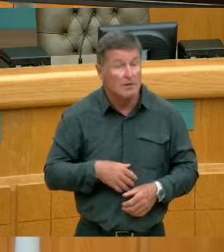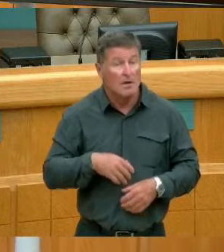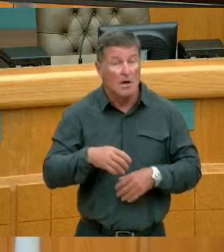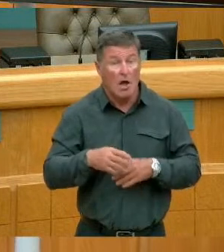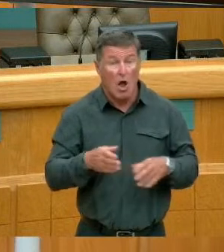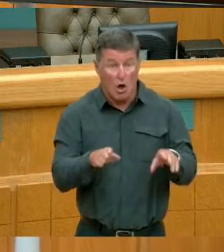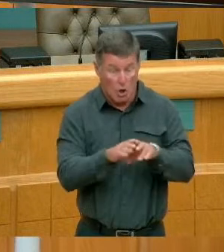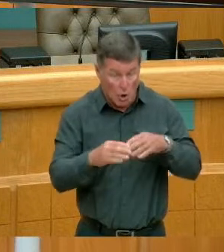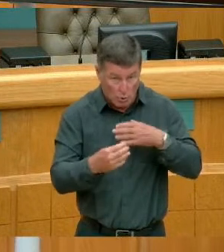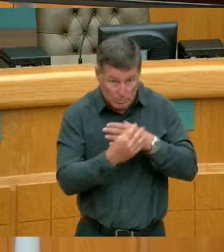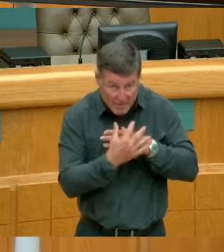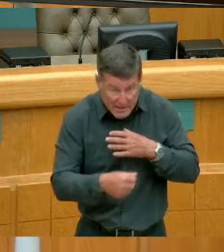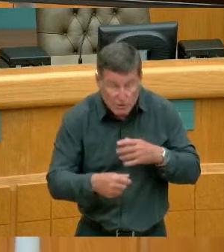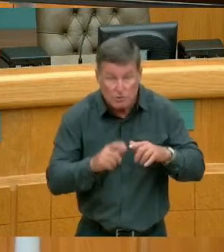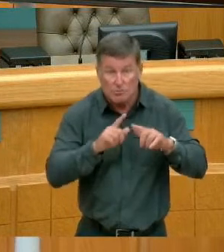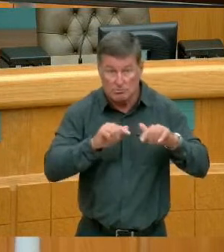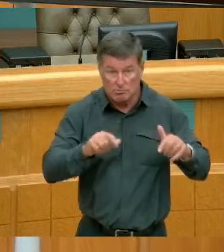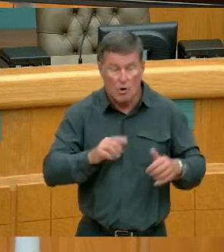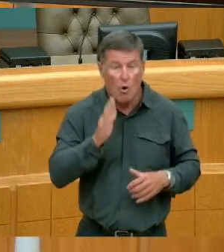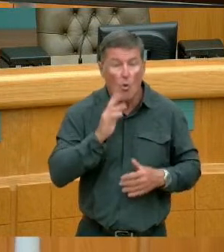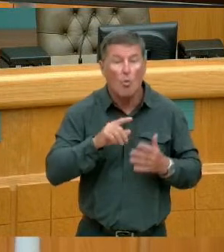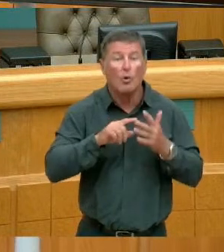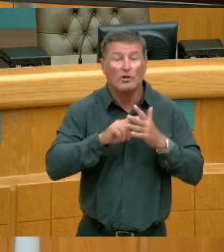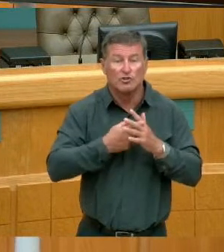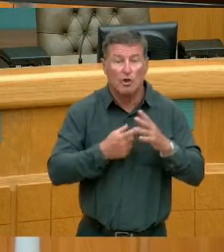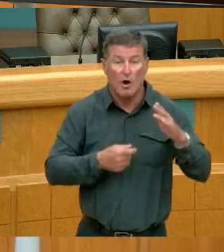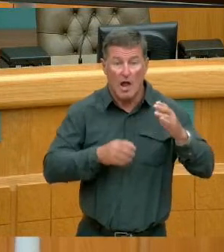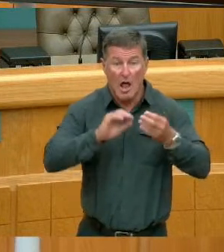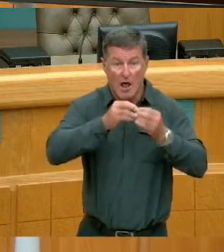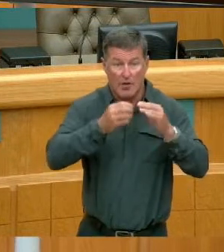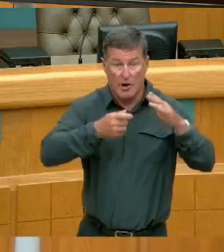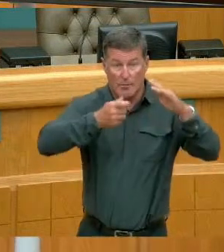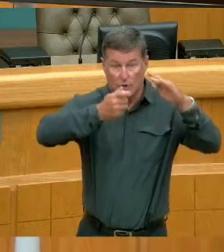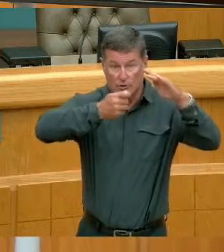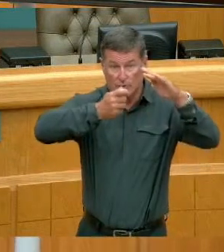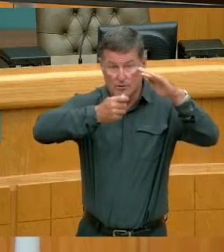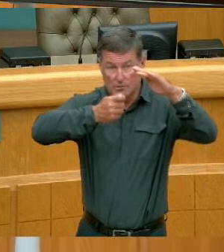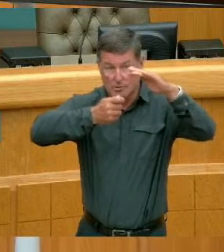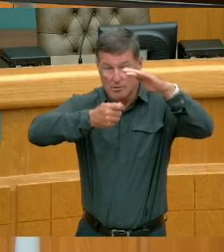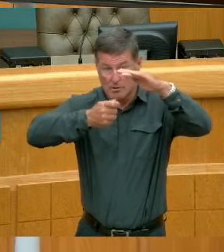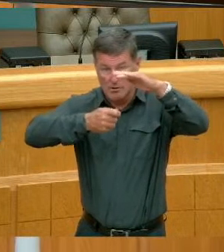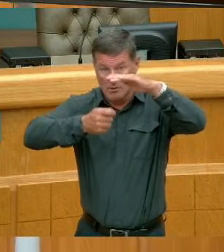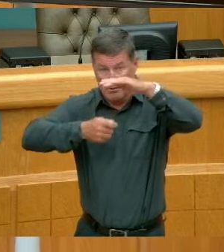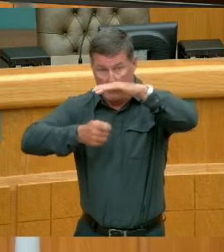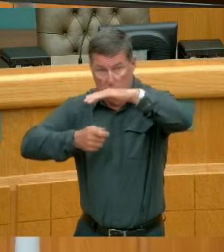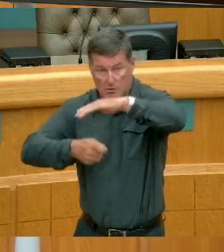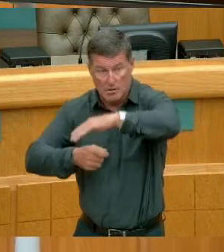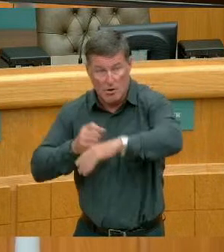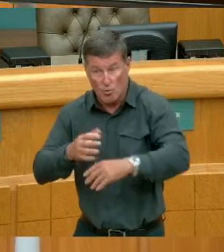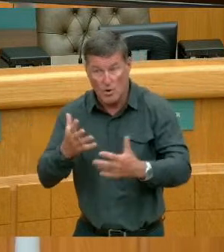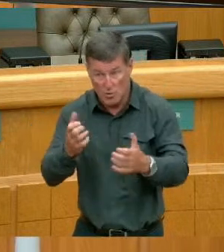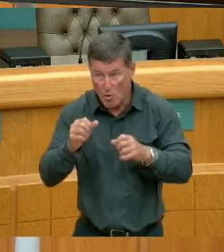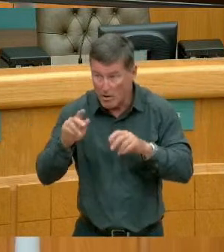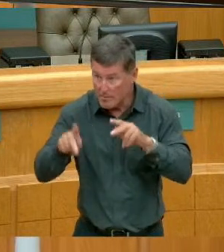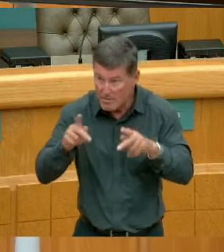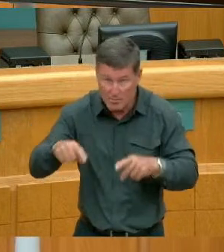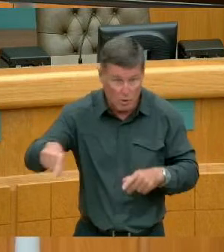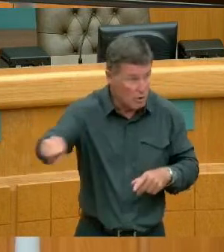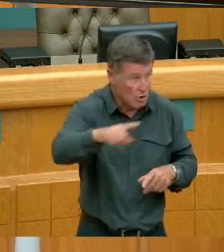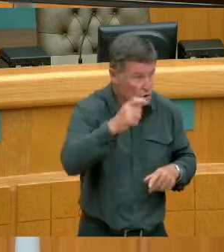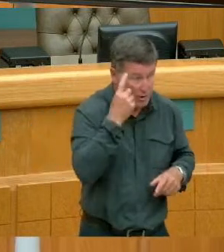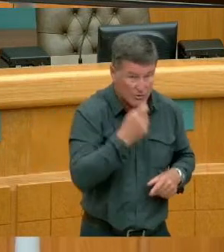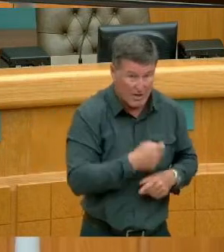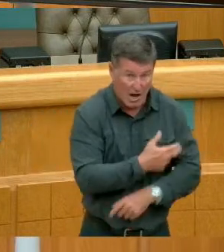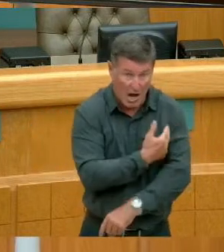these orders in effect tomorrow, and everybody understands the seriousness of what's happening in their healthcare centers, we